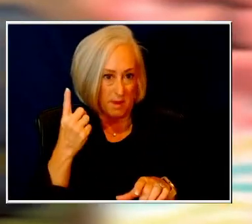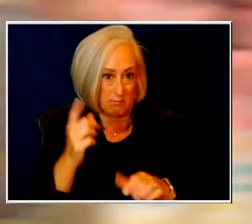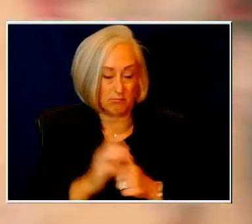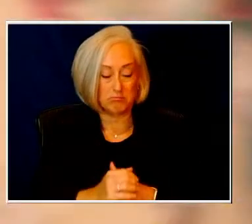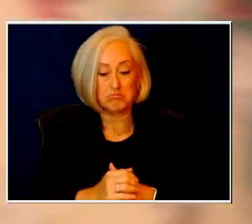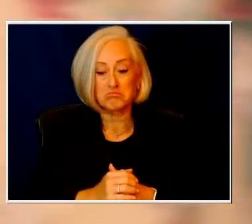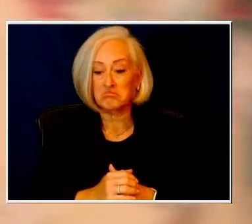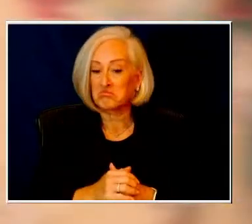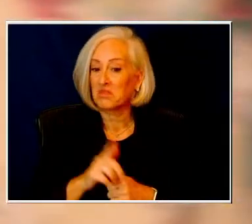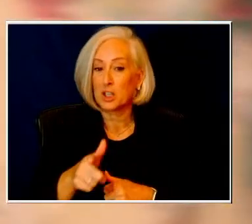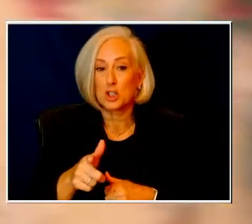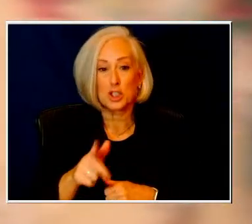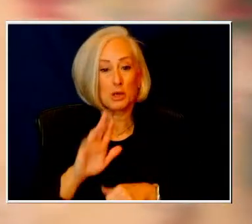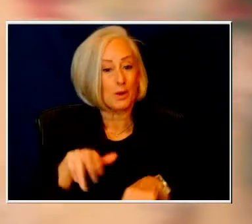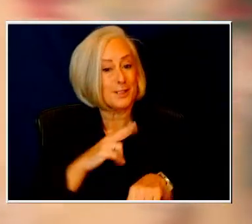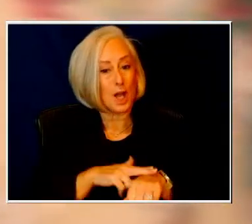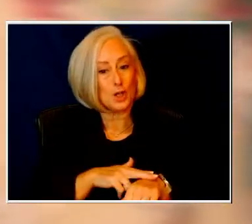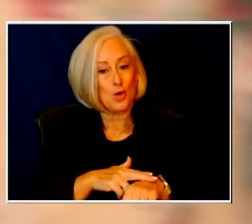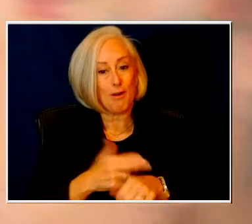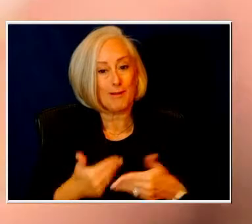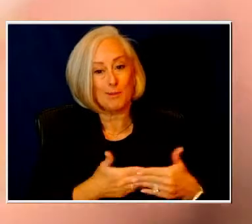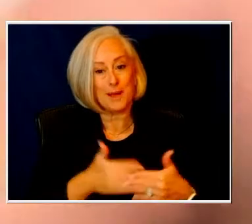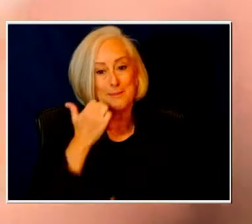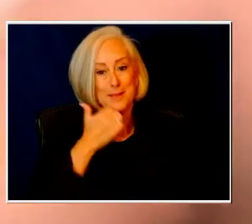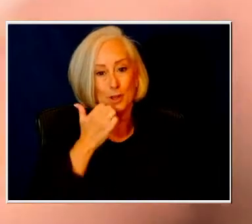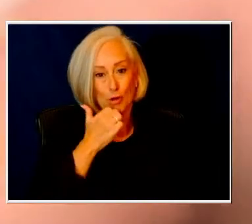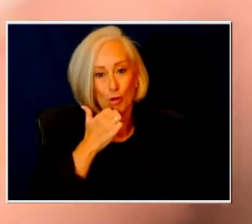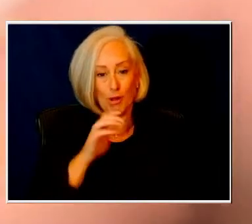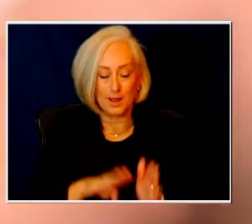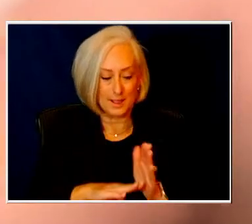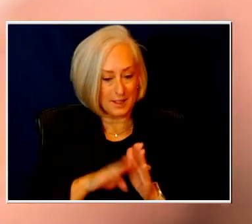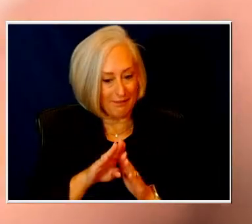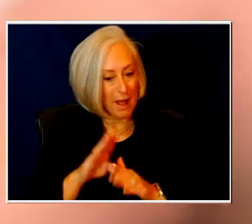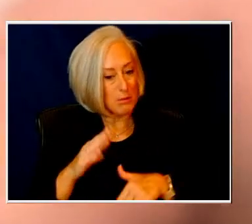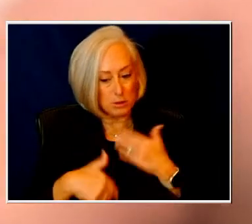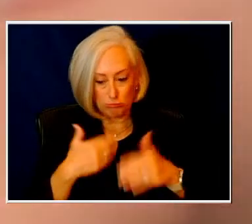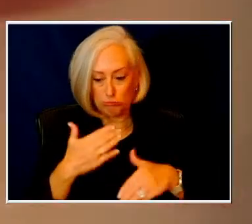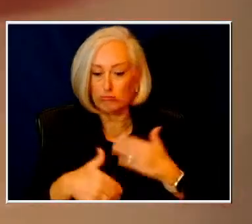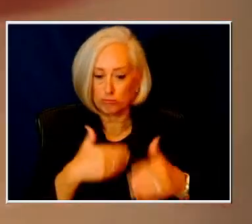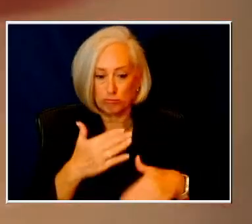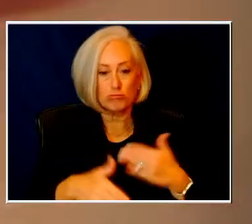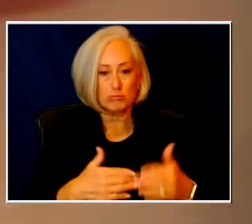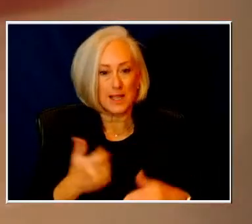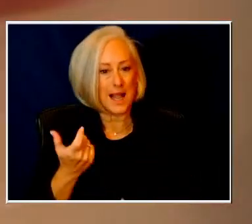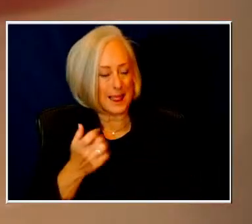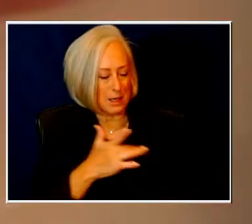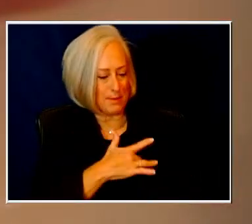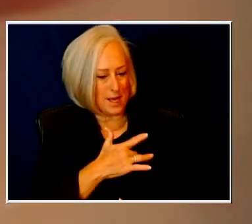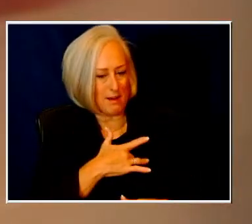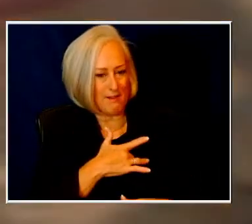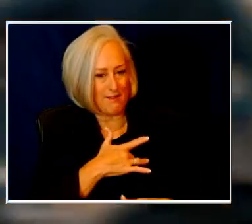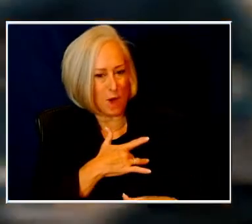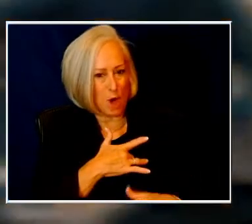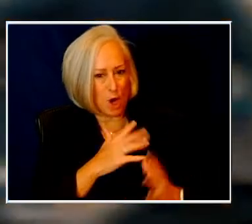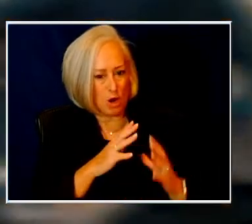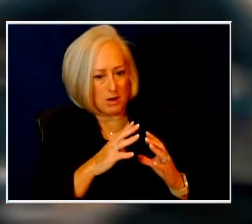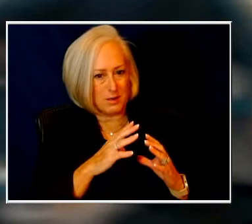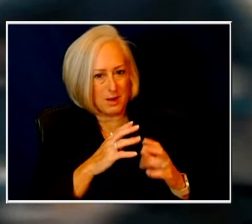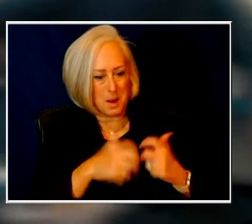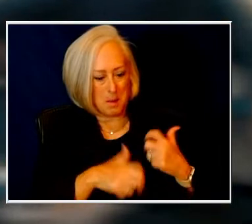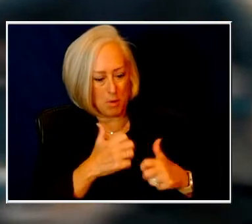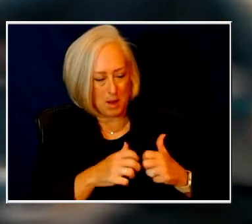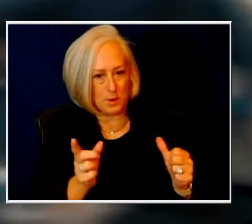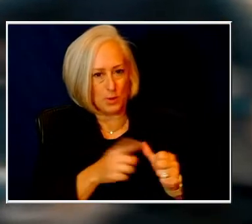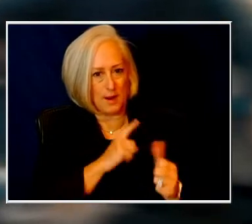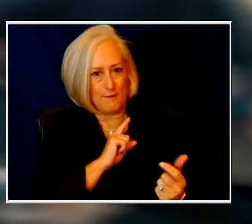normal girl. I mean, she was, she was developing on a normal track. She had a little bit of heart failure, I think, when I first saw her, and she had